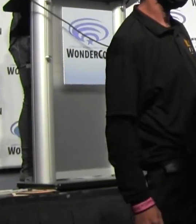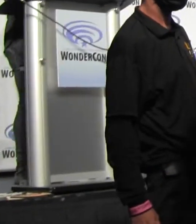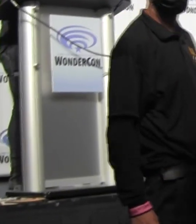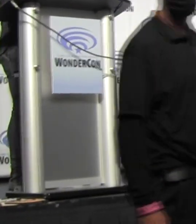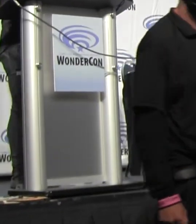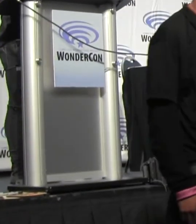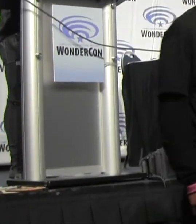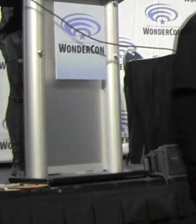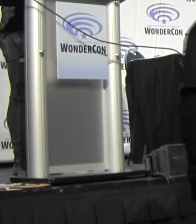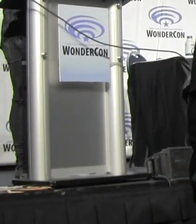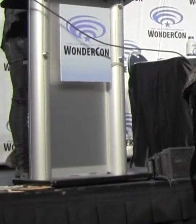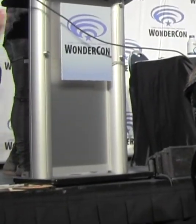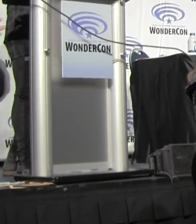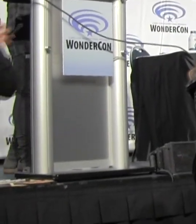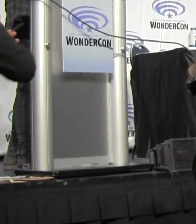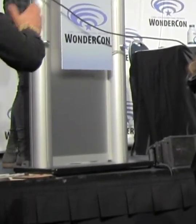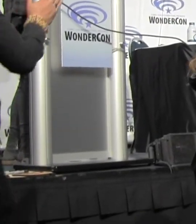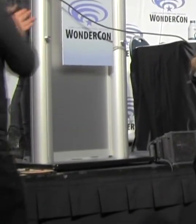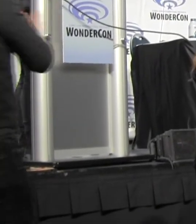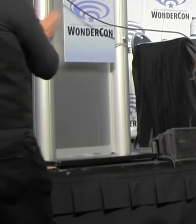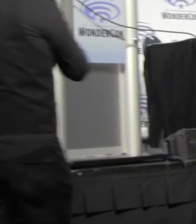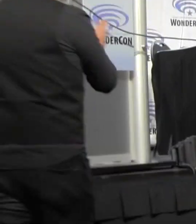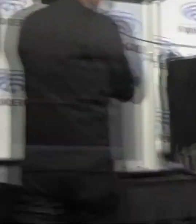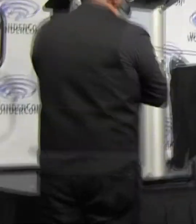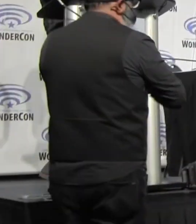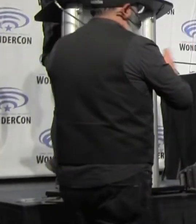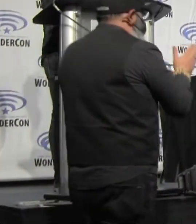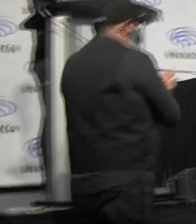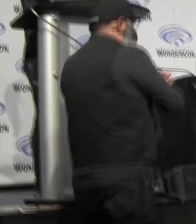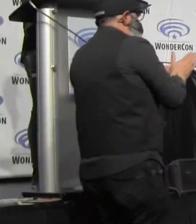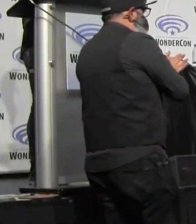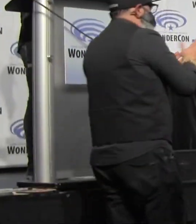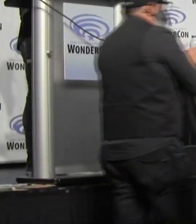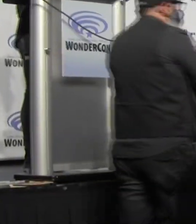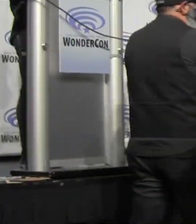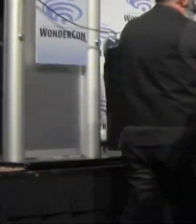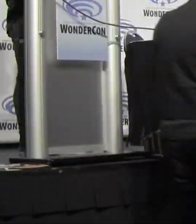Cheech and Chong, Cheech and Chong, Cheech and Chong, Cheech and Chong.